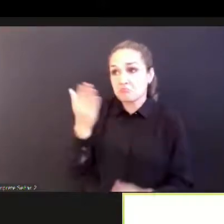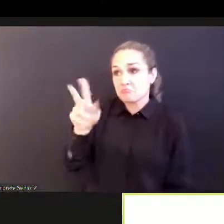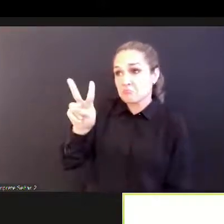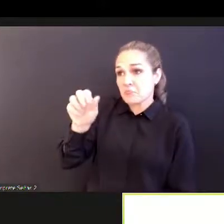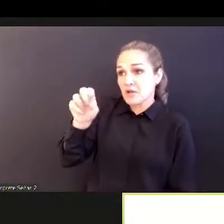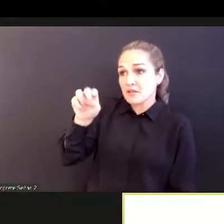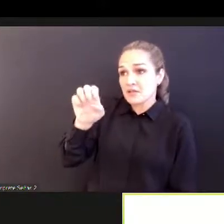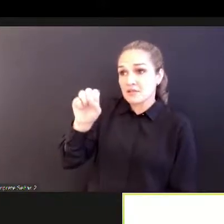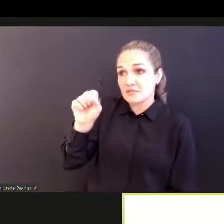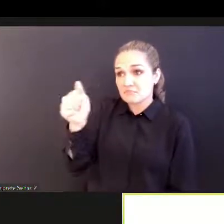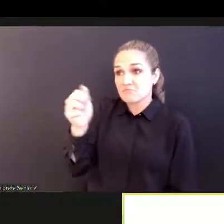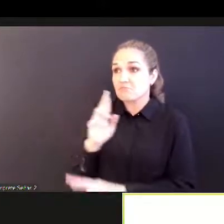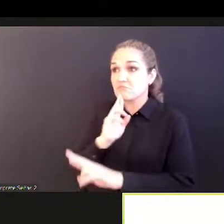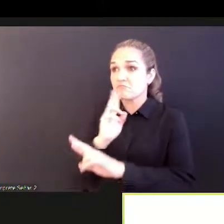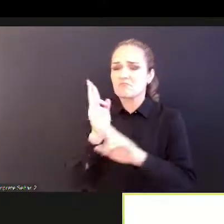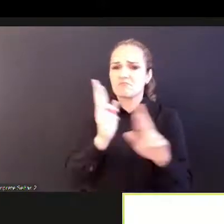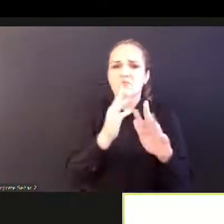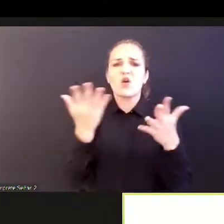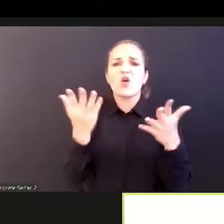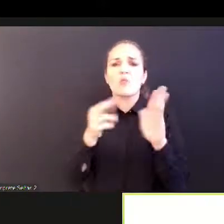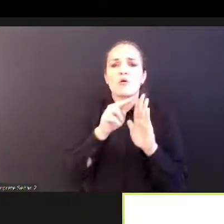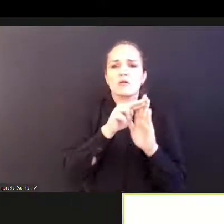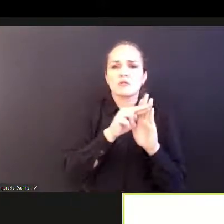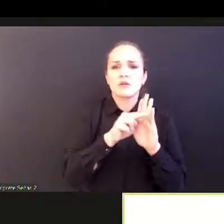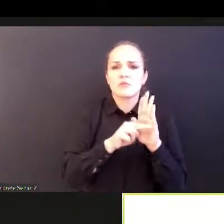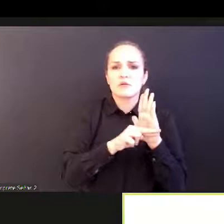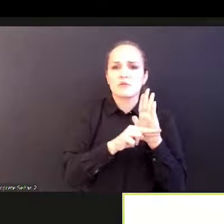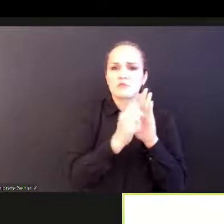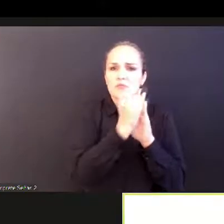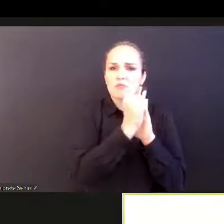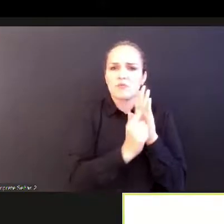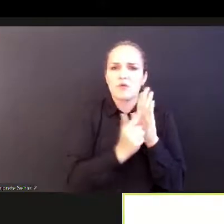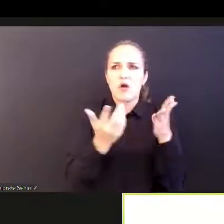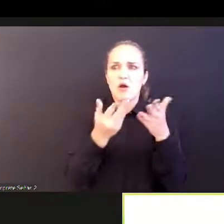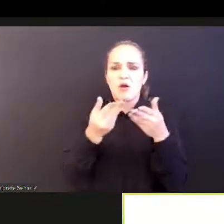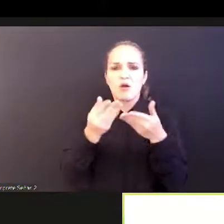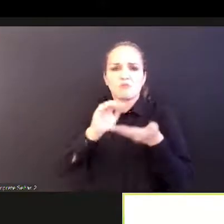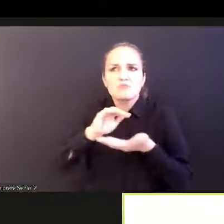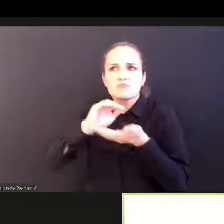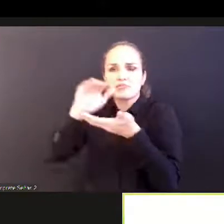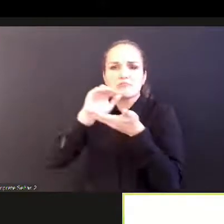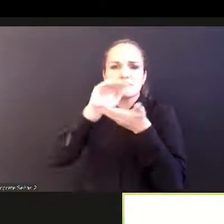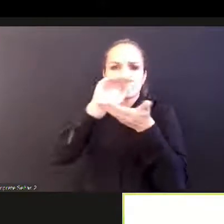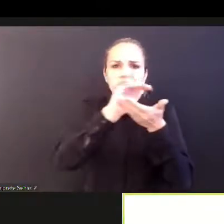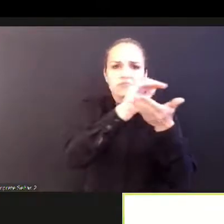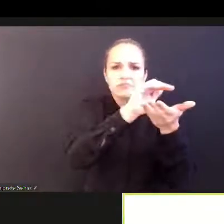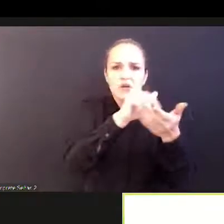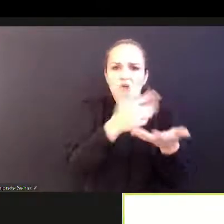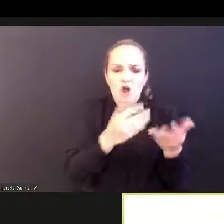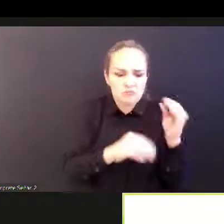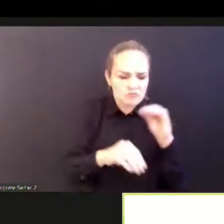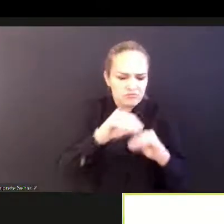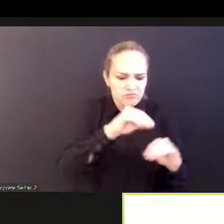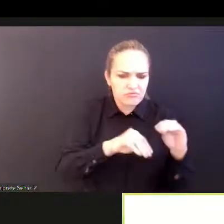also consult with civil society organizations, such as consumer groups or